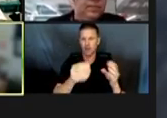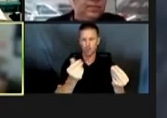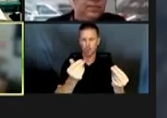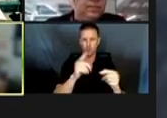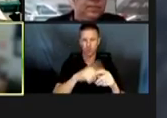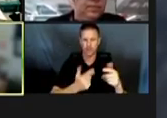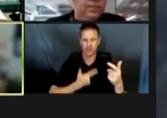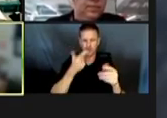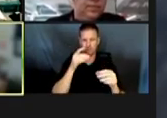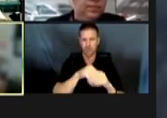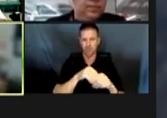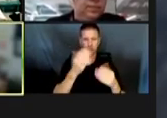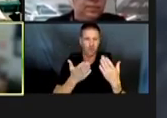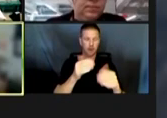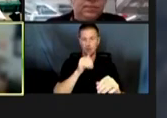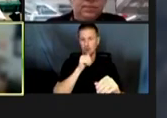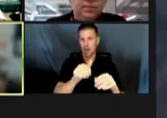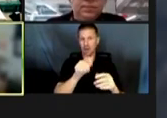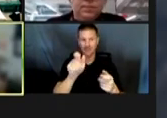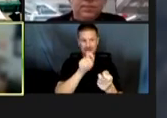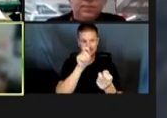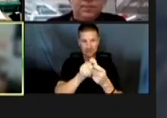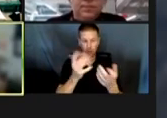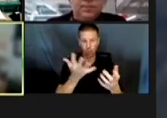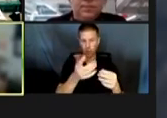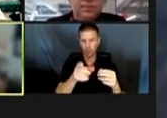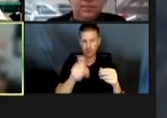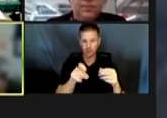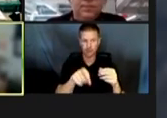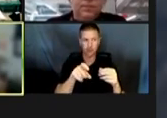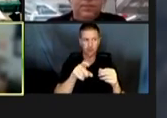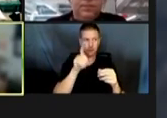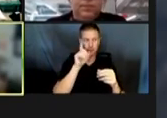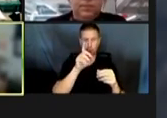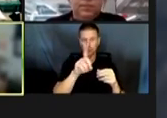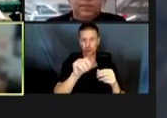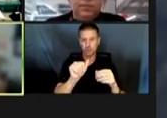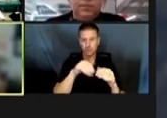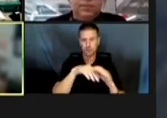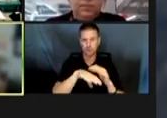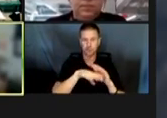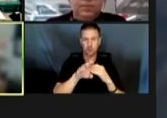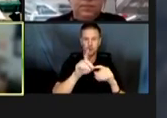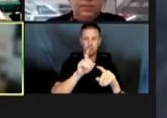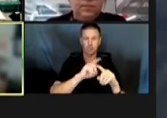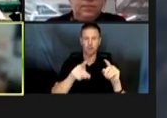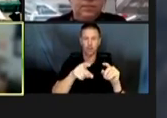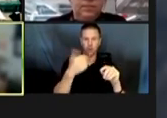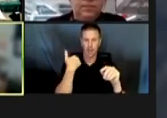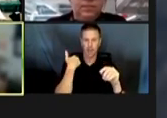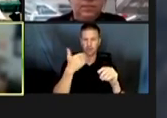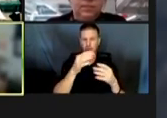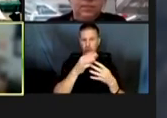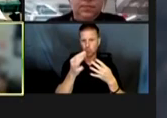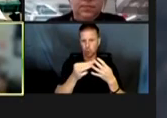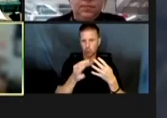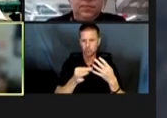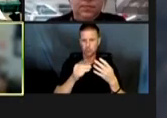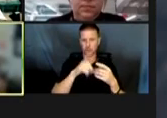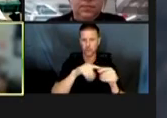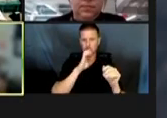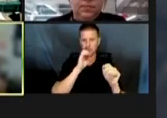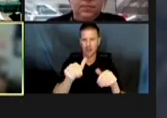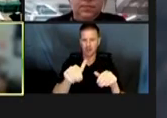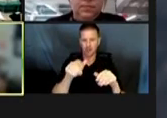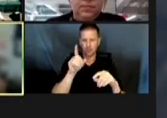in. It may not be exactly what you need as a matter of disability accessibility, but you have the choice to be able